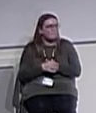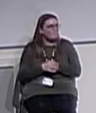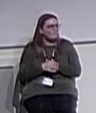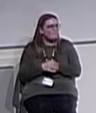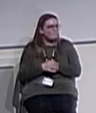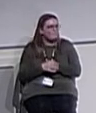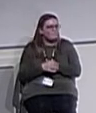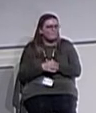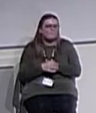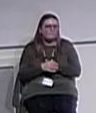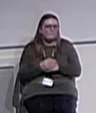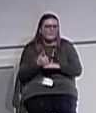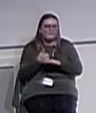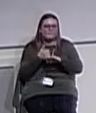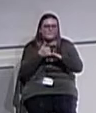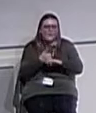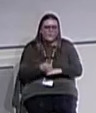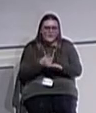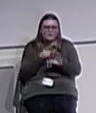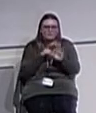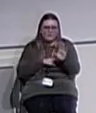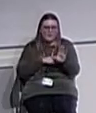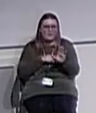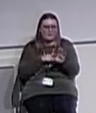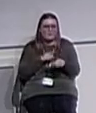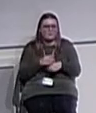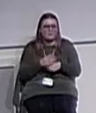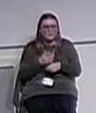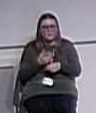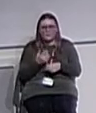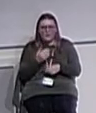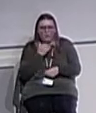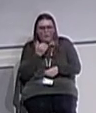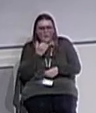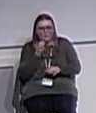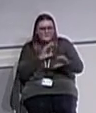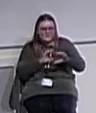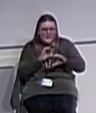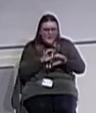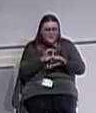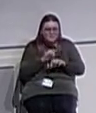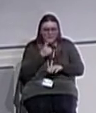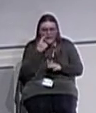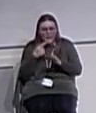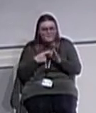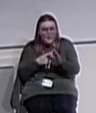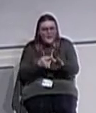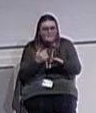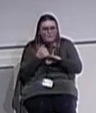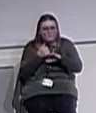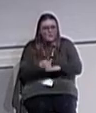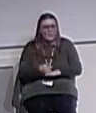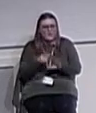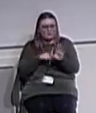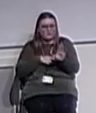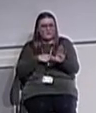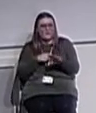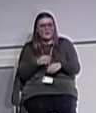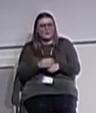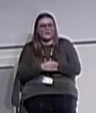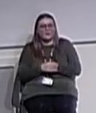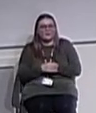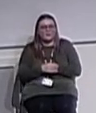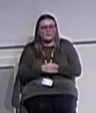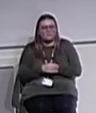Foundation year, if you haven't done enough sciences, then you can apply to the foundation year, and this would take place in an